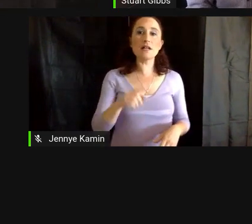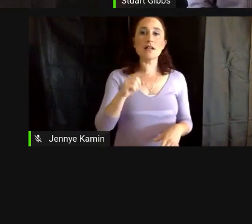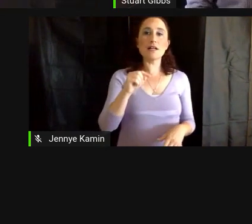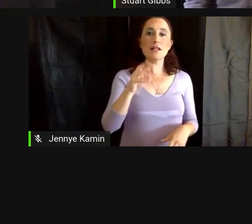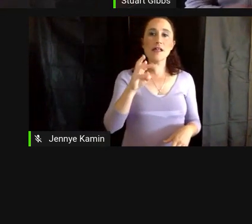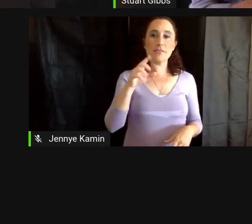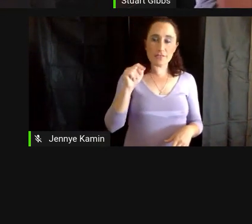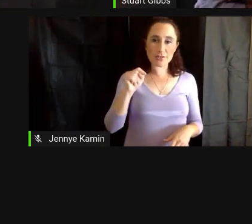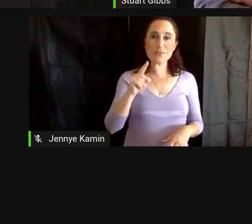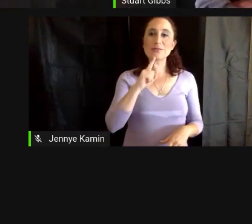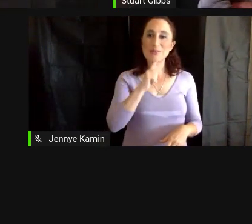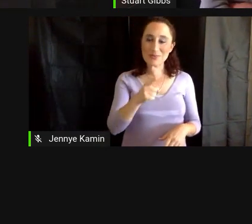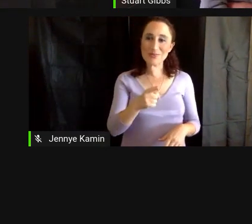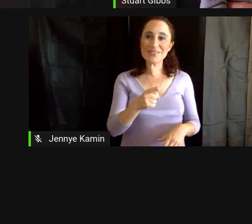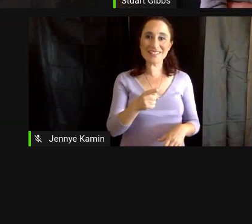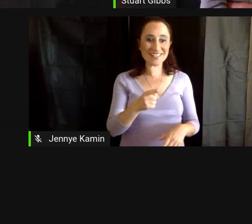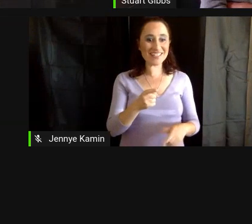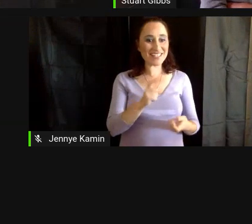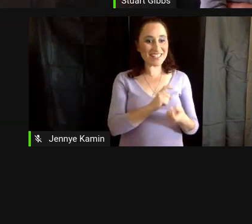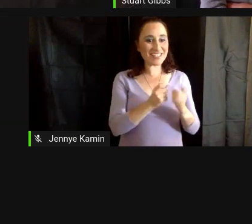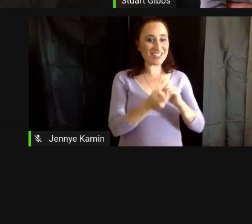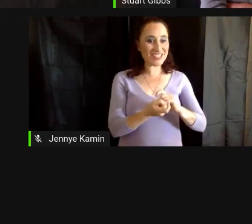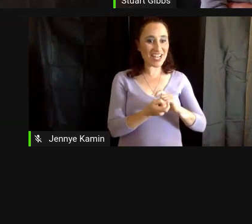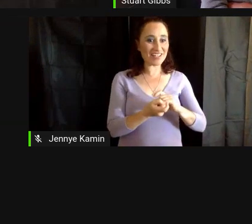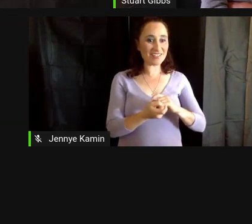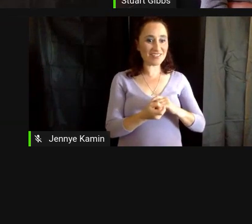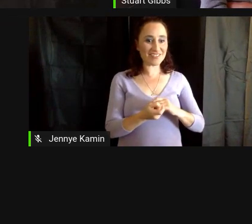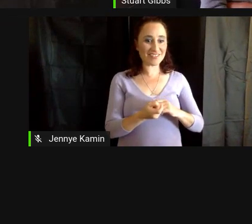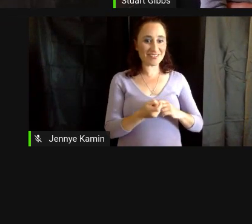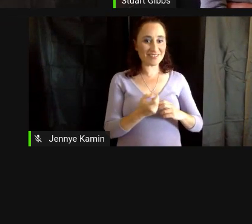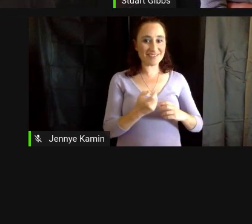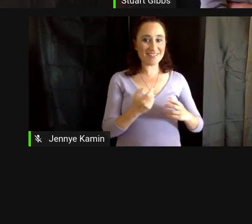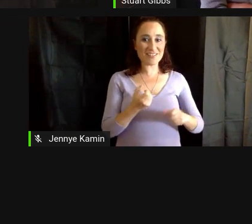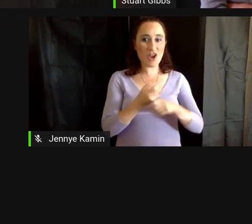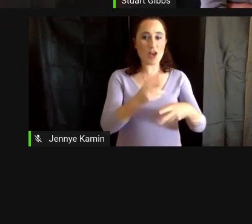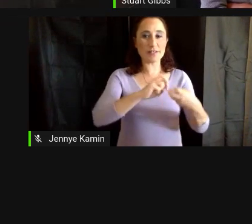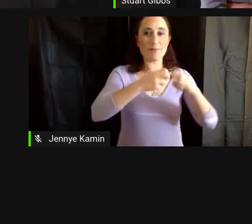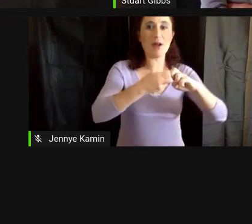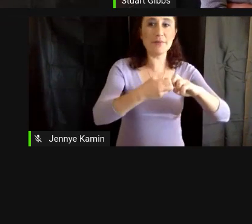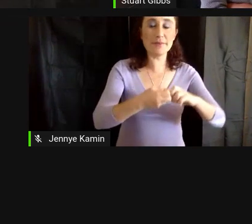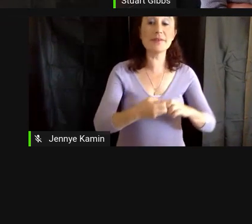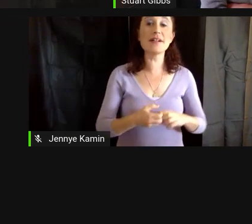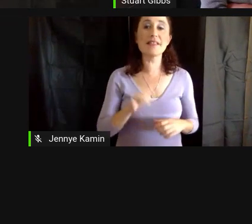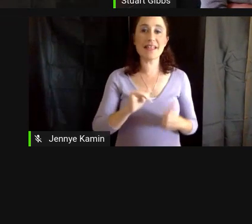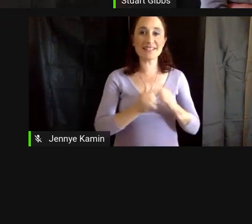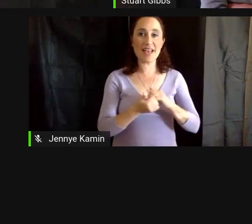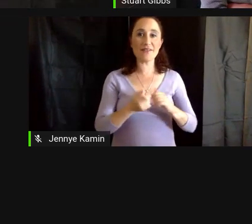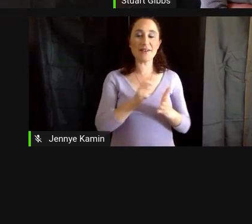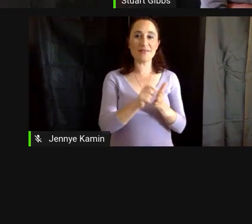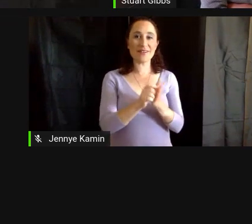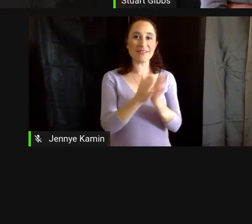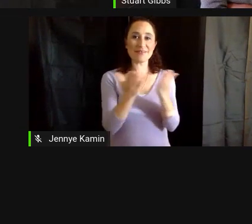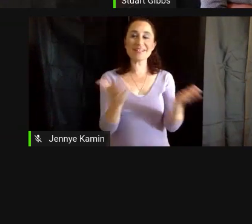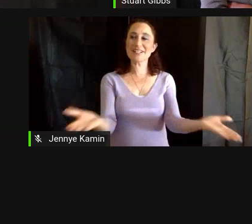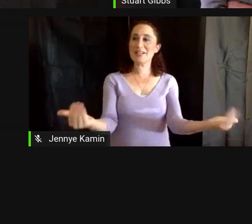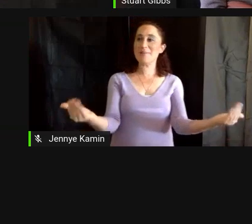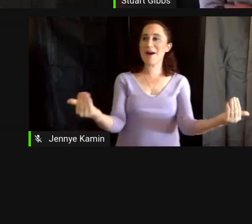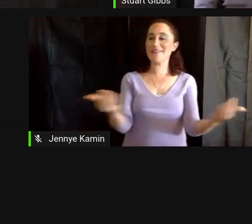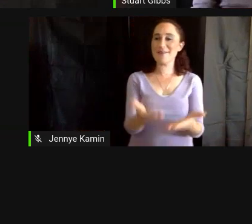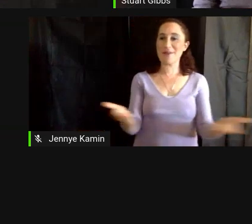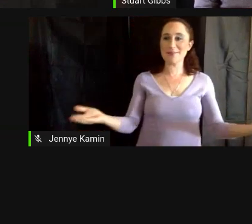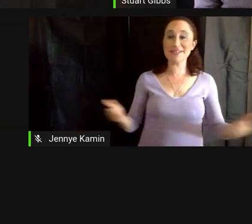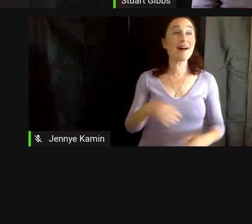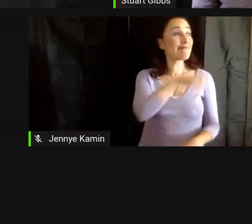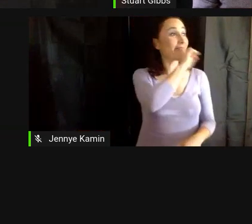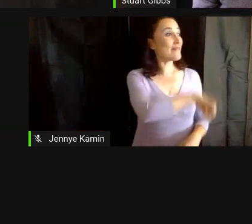really, really raise the stakes and make it even more fun. That is how I write the books. Hit me with your props, guys. I